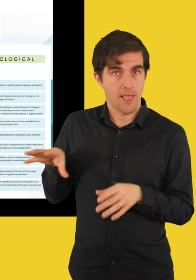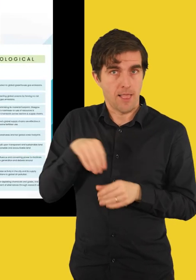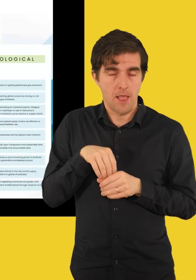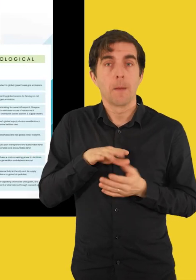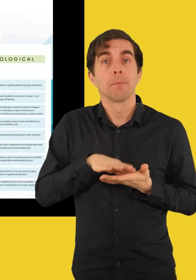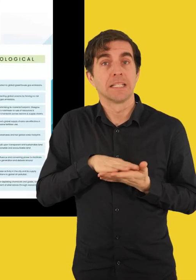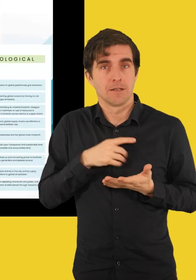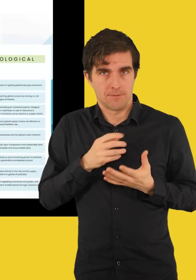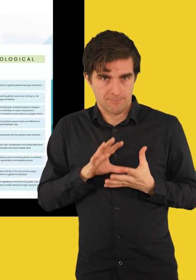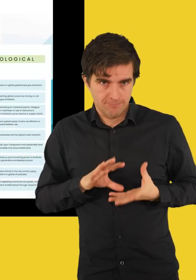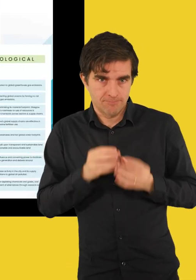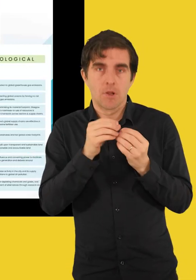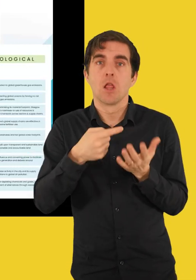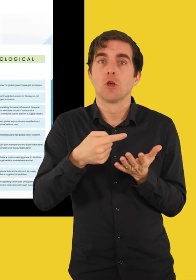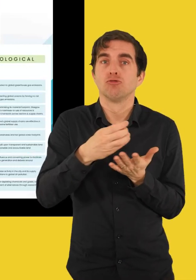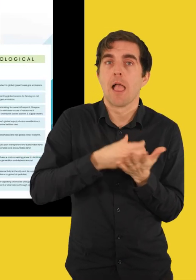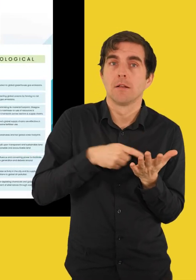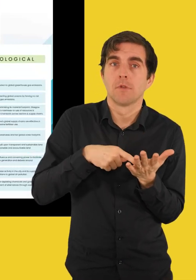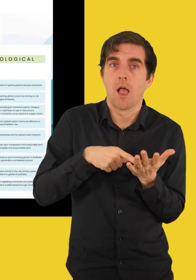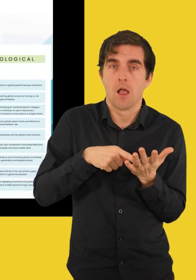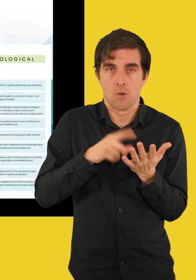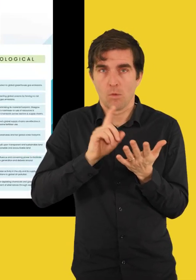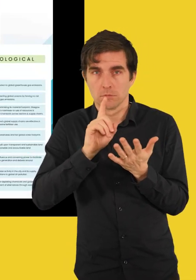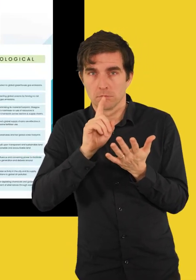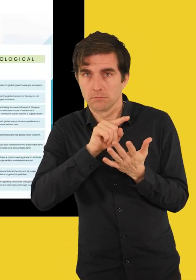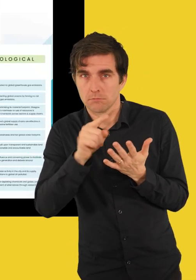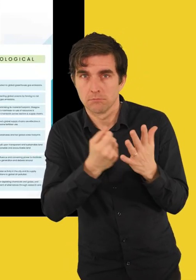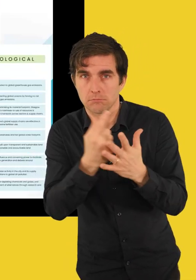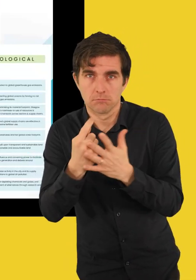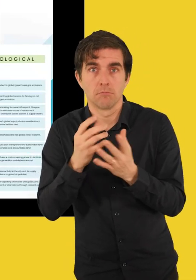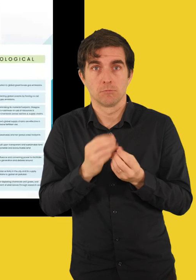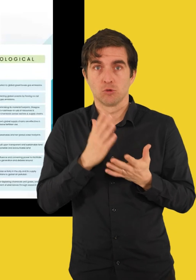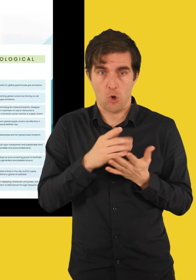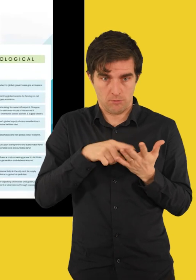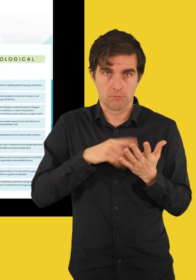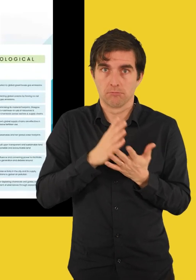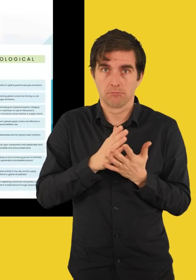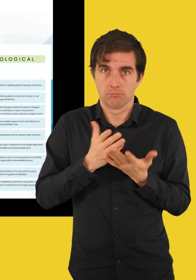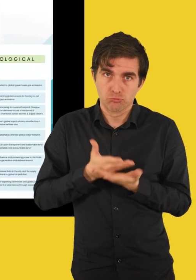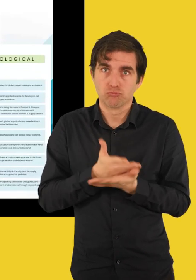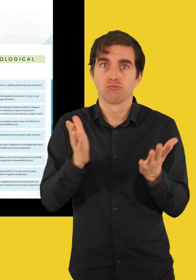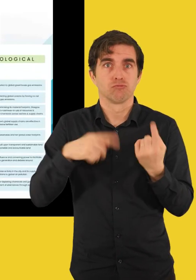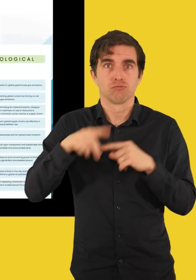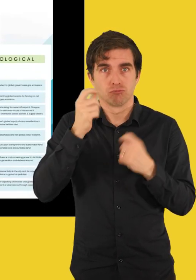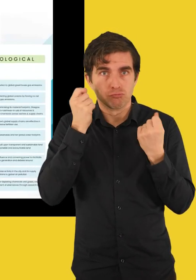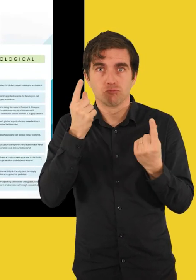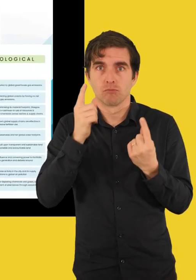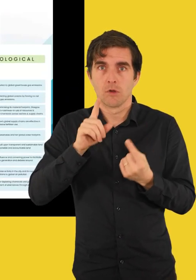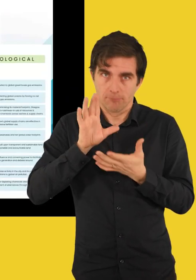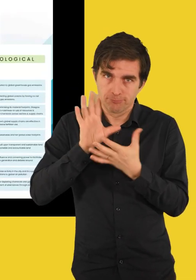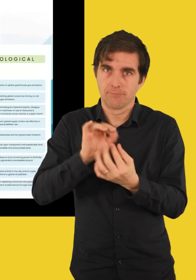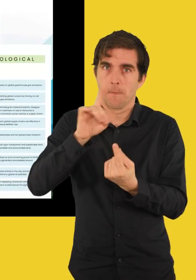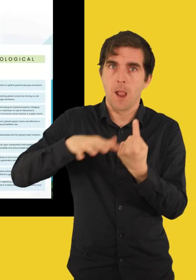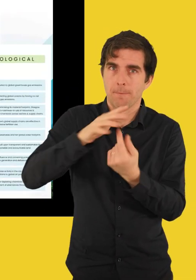meant that we developed a set of criteria for our indicators to make sure that they were, as well as being accessible and relevant and meaningful